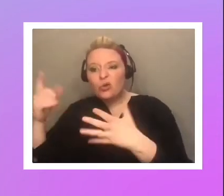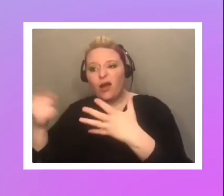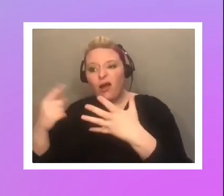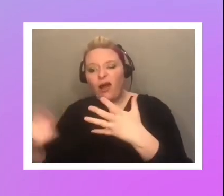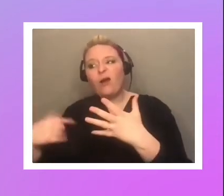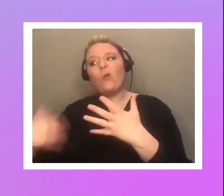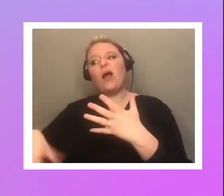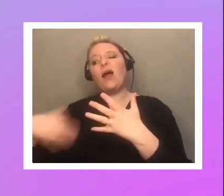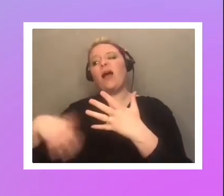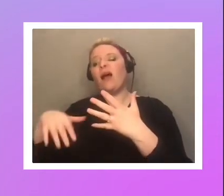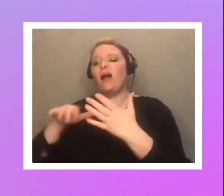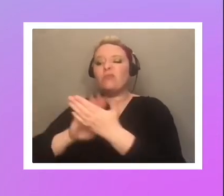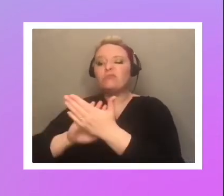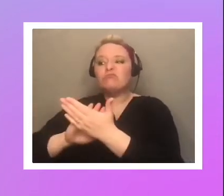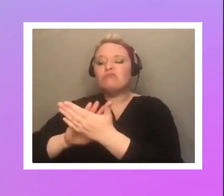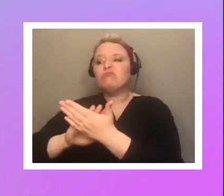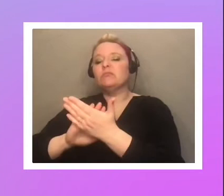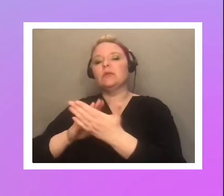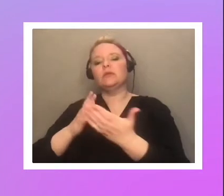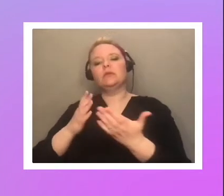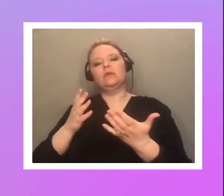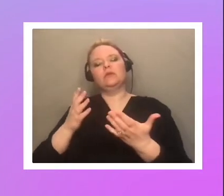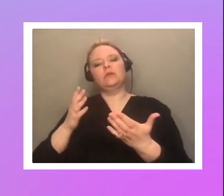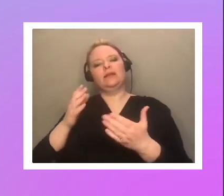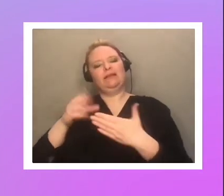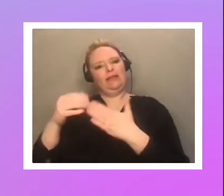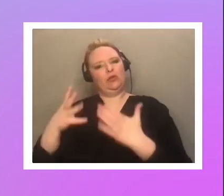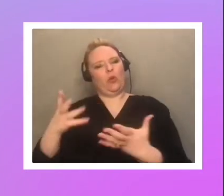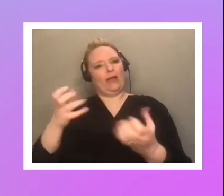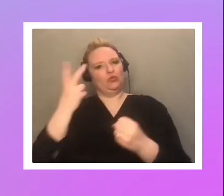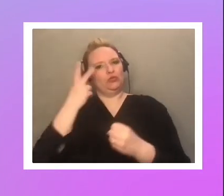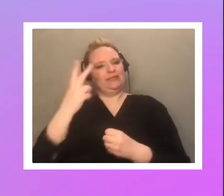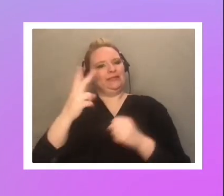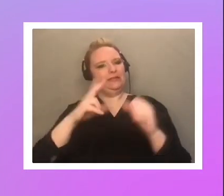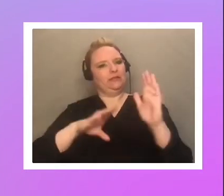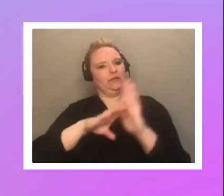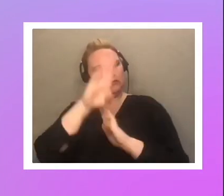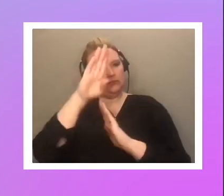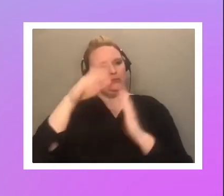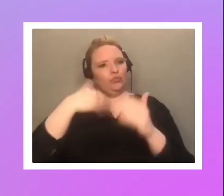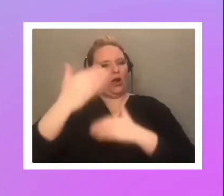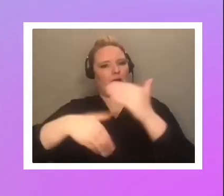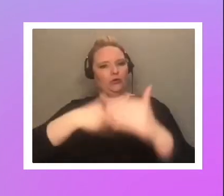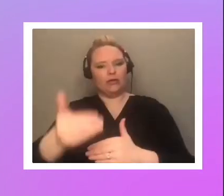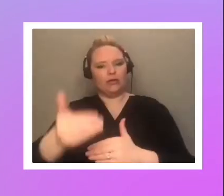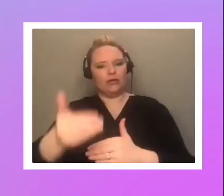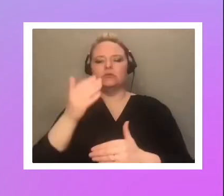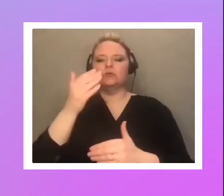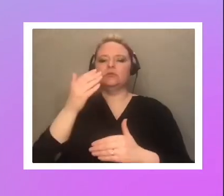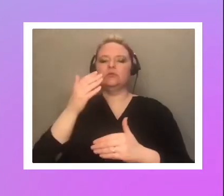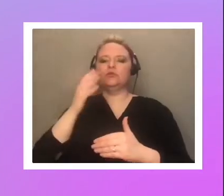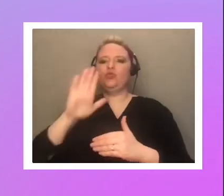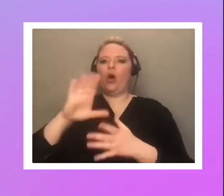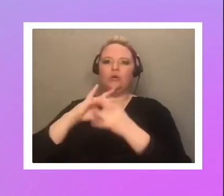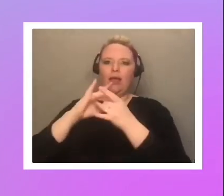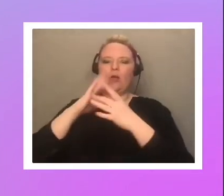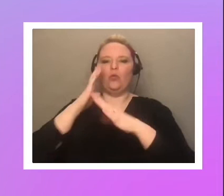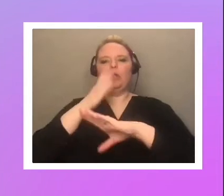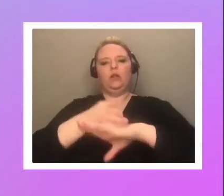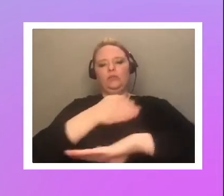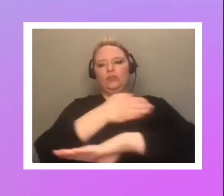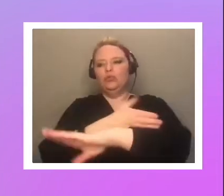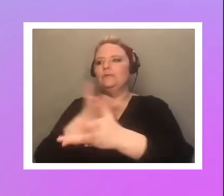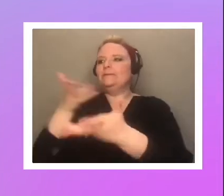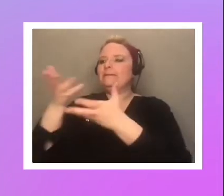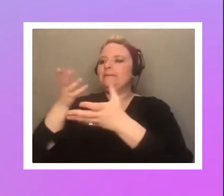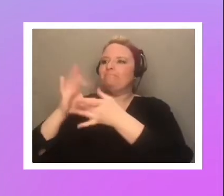the progress that your team has made. This is going to help you build a great relationship with your